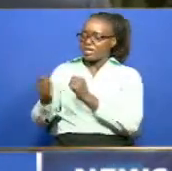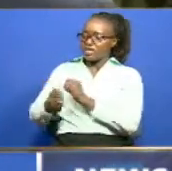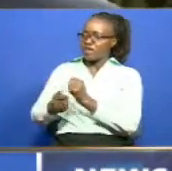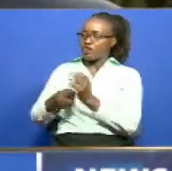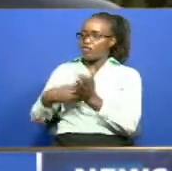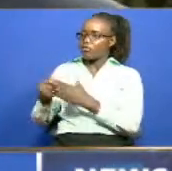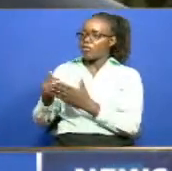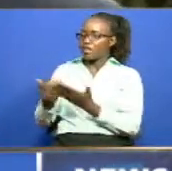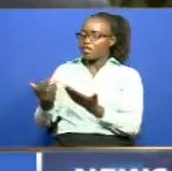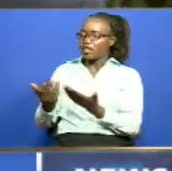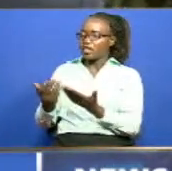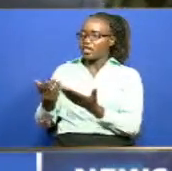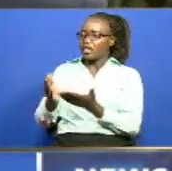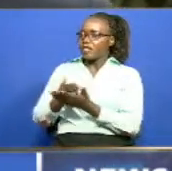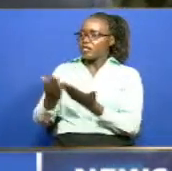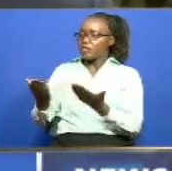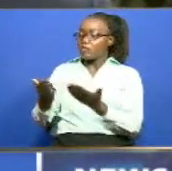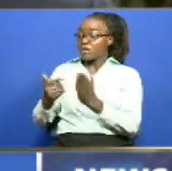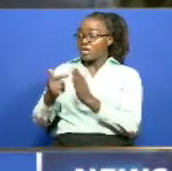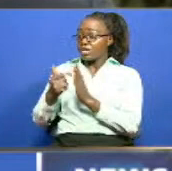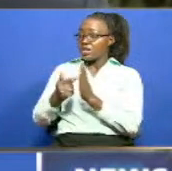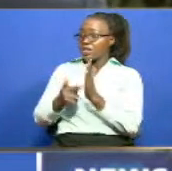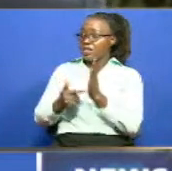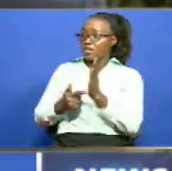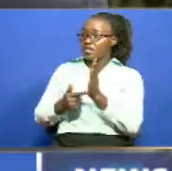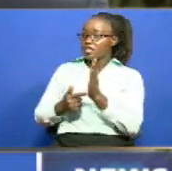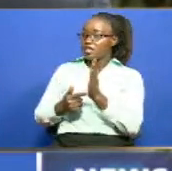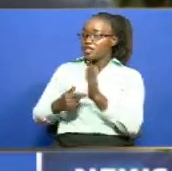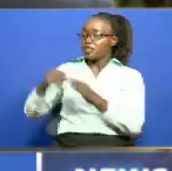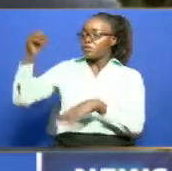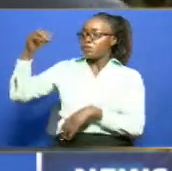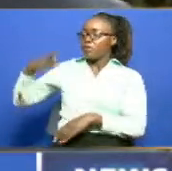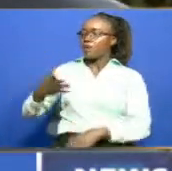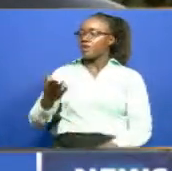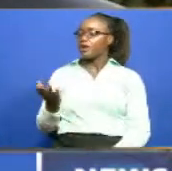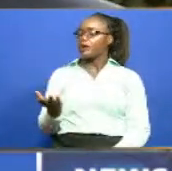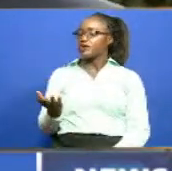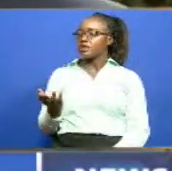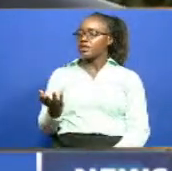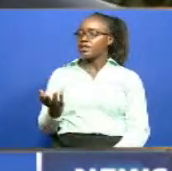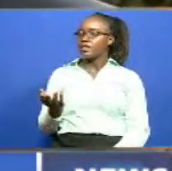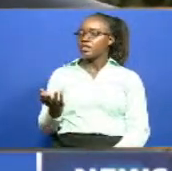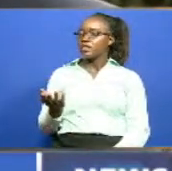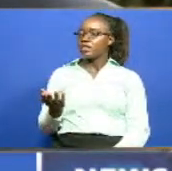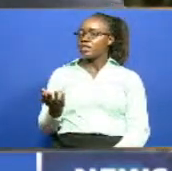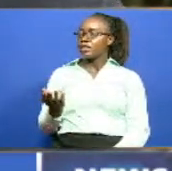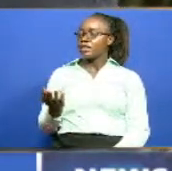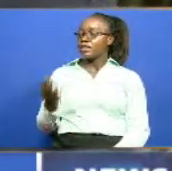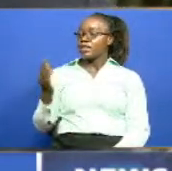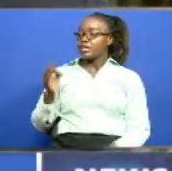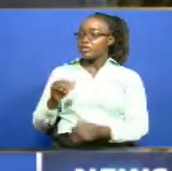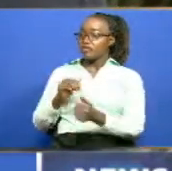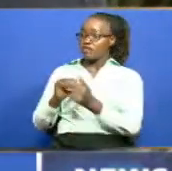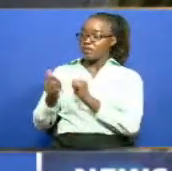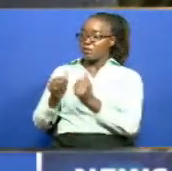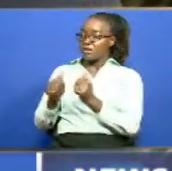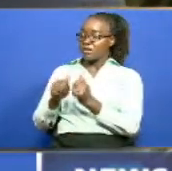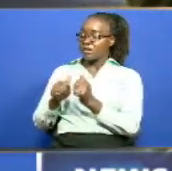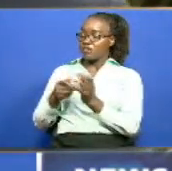overly. And somewhere on that list is the cost of power. So when we don't have a competitive cost of